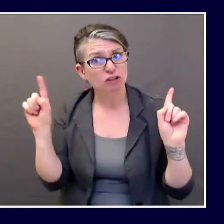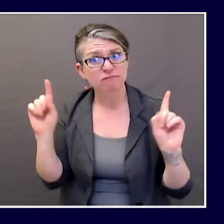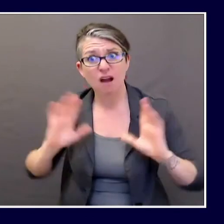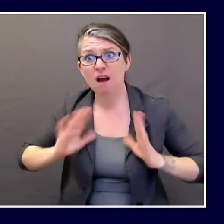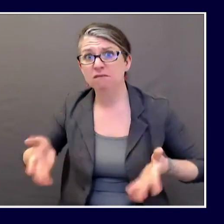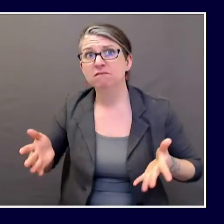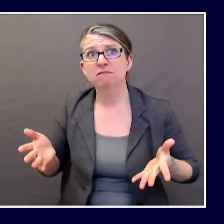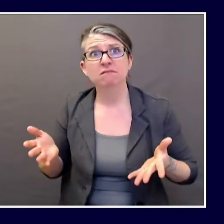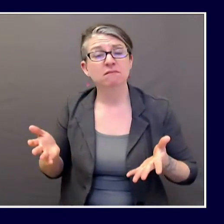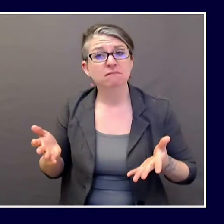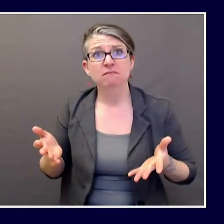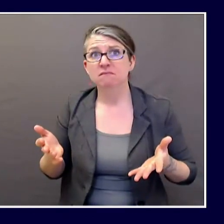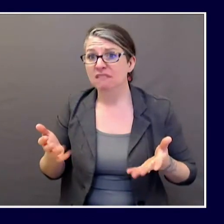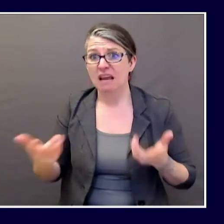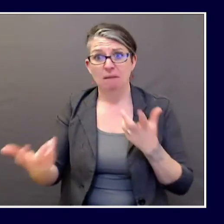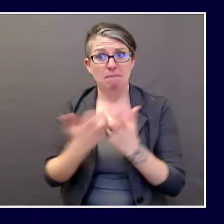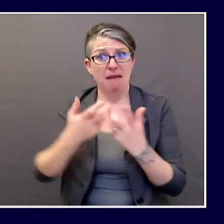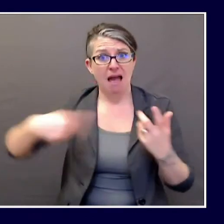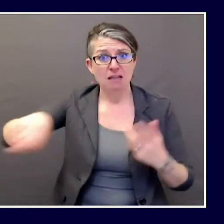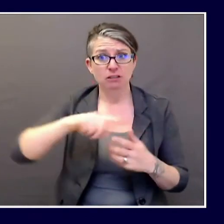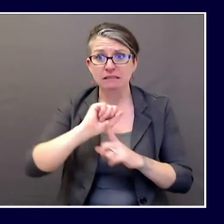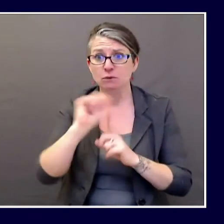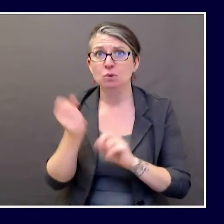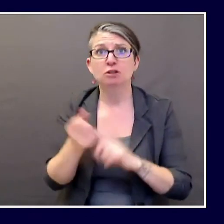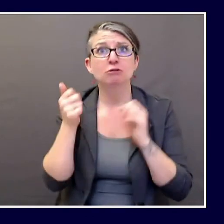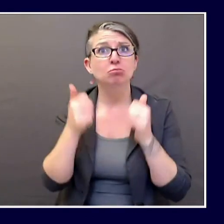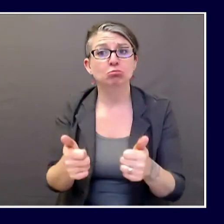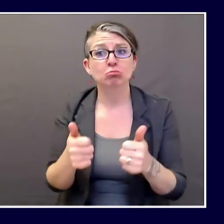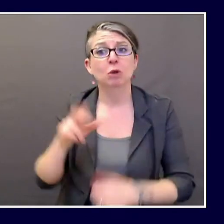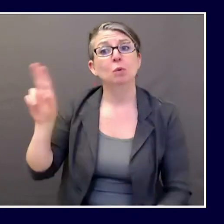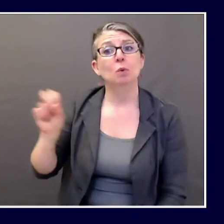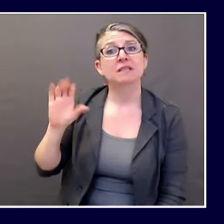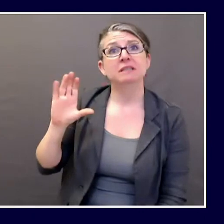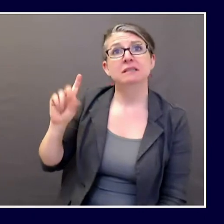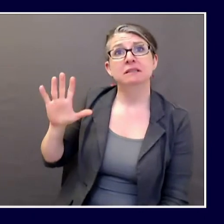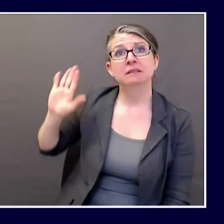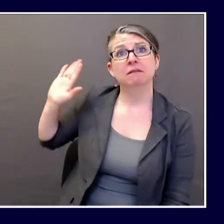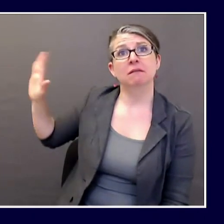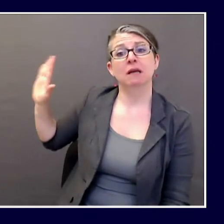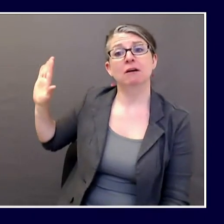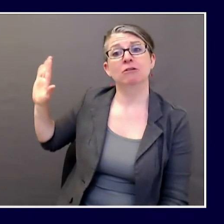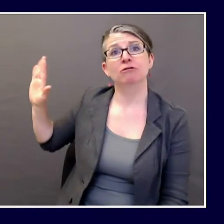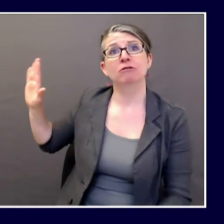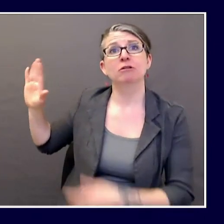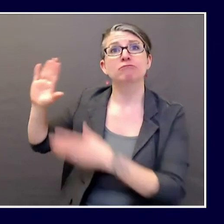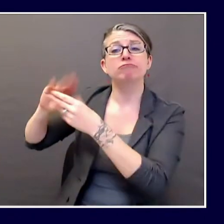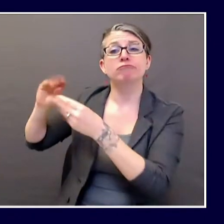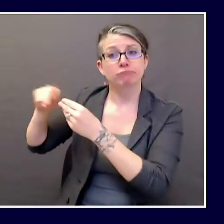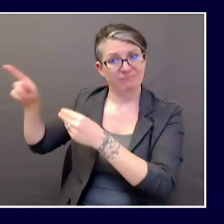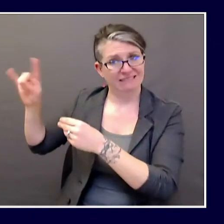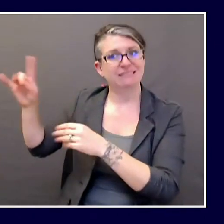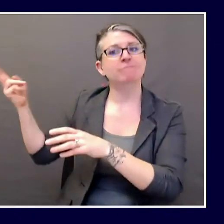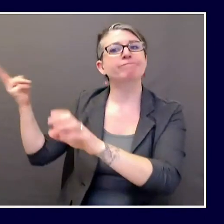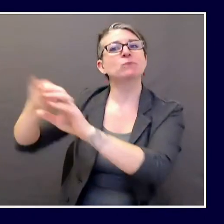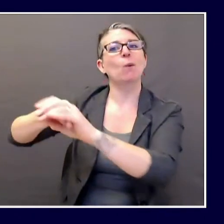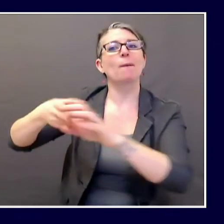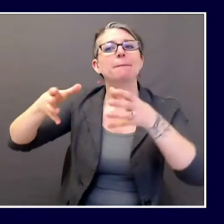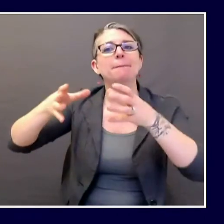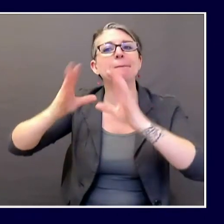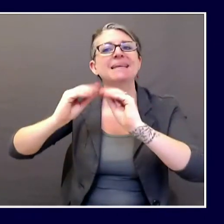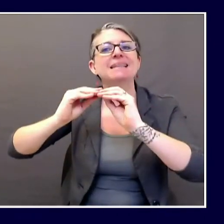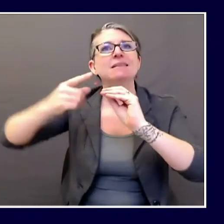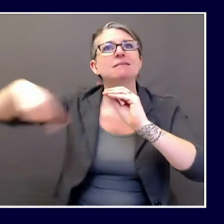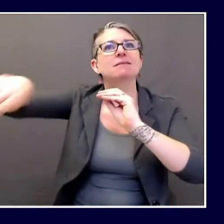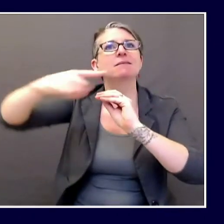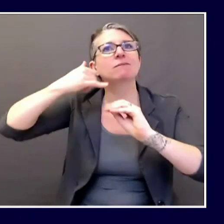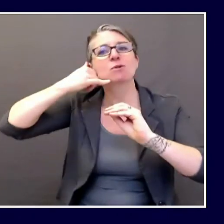they acknowledged that they are re-examining their 6 foot approach in light of the relative safety and experience in states like Maine to see if they're